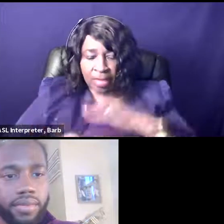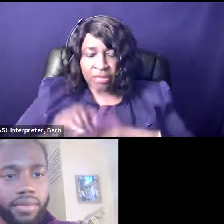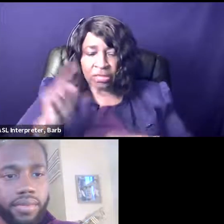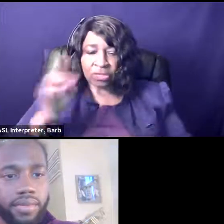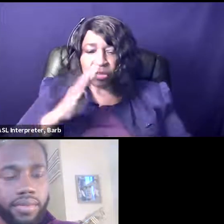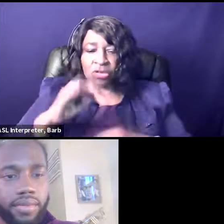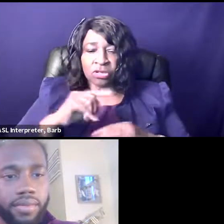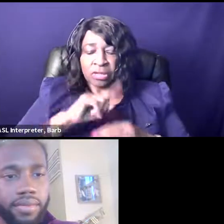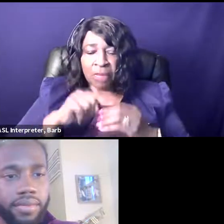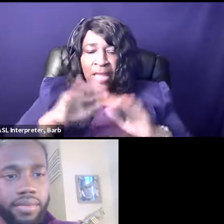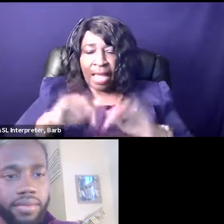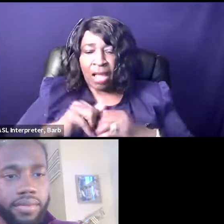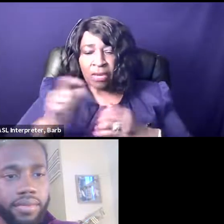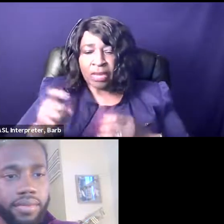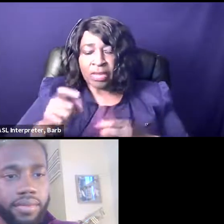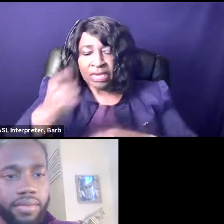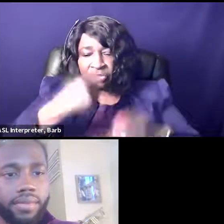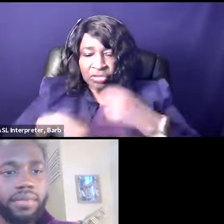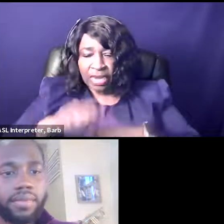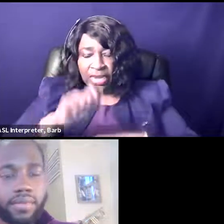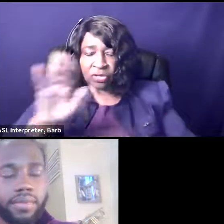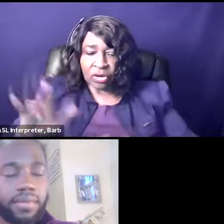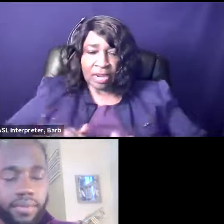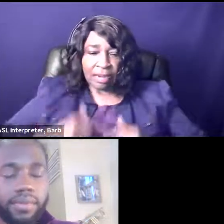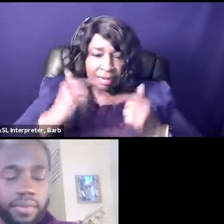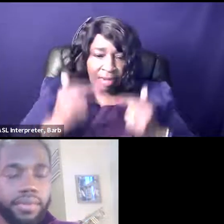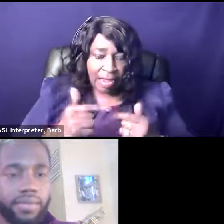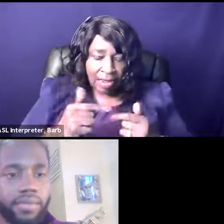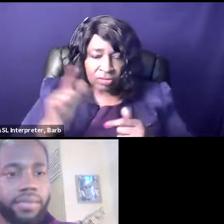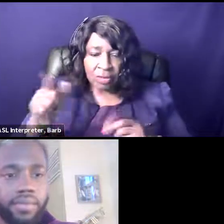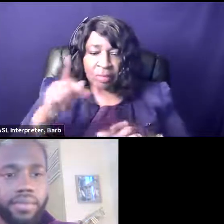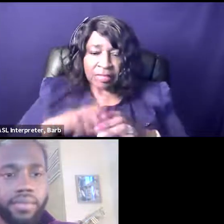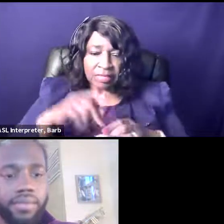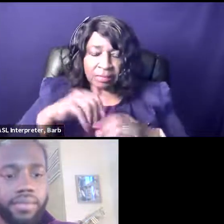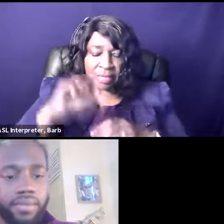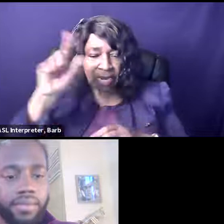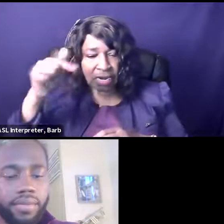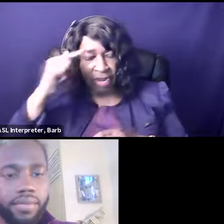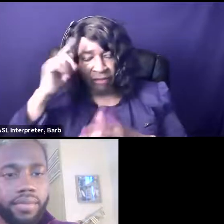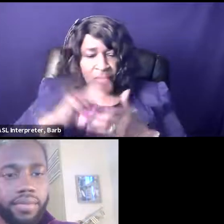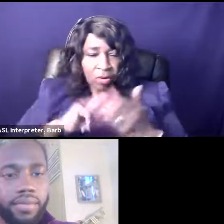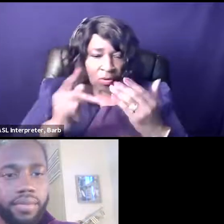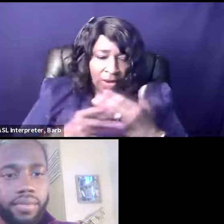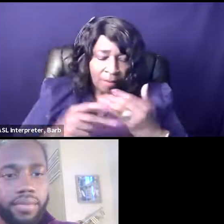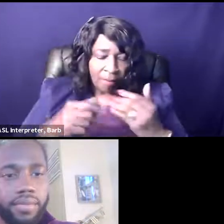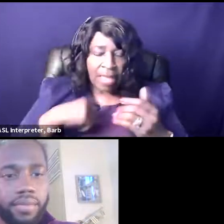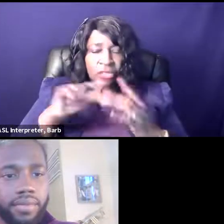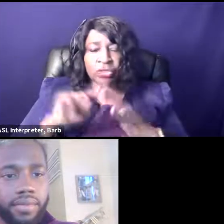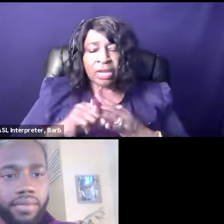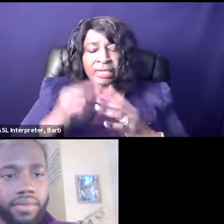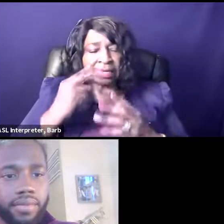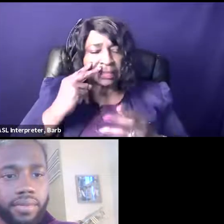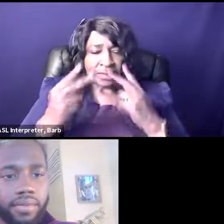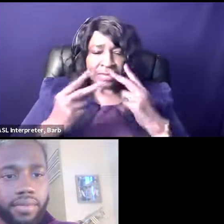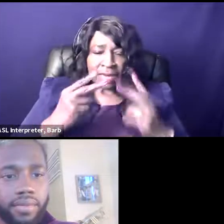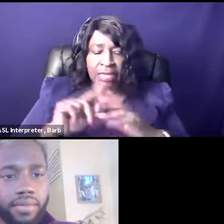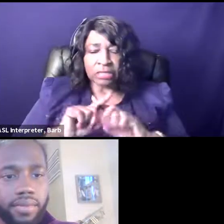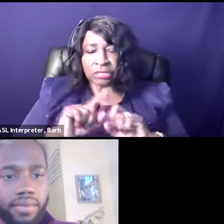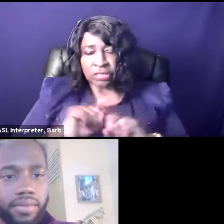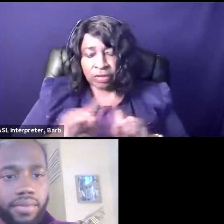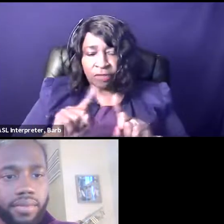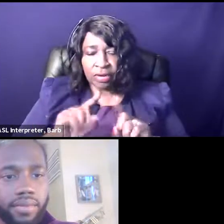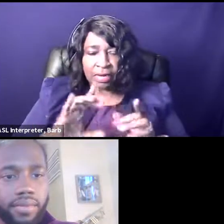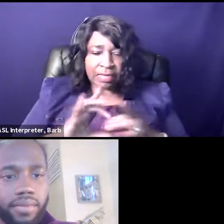participated in a government program to replace her furnace. And so I started to see these different, connections that went